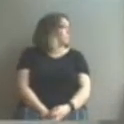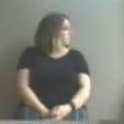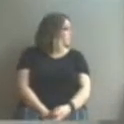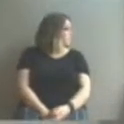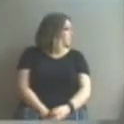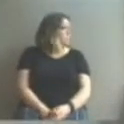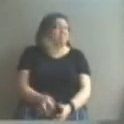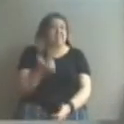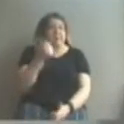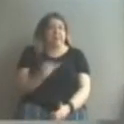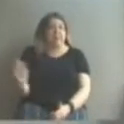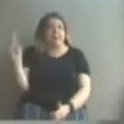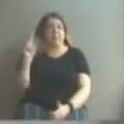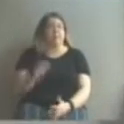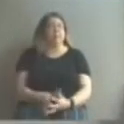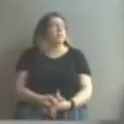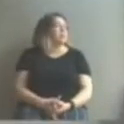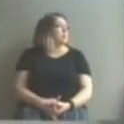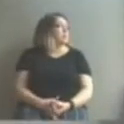Anyone?